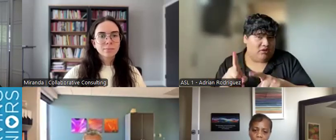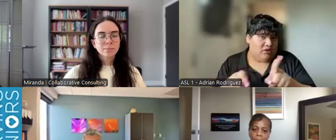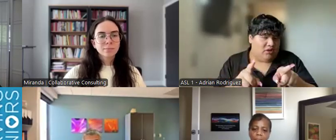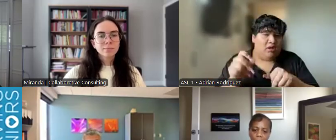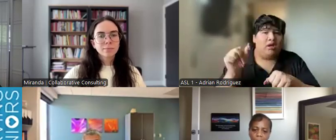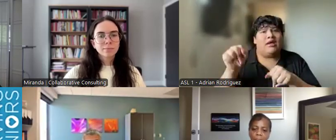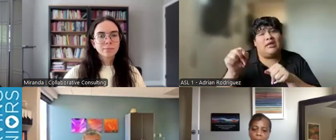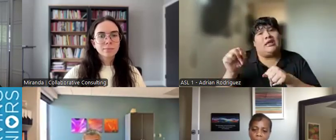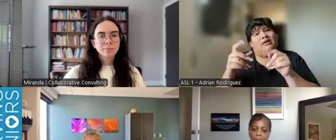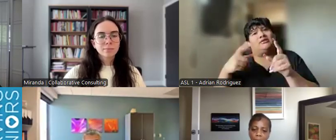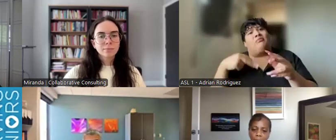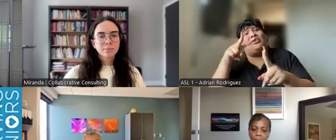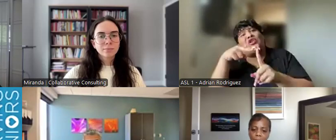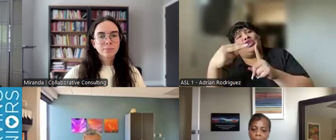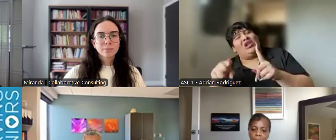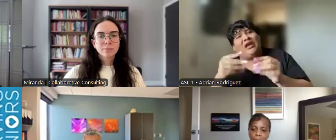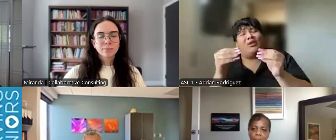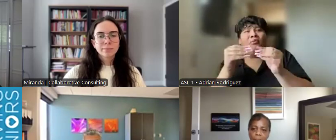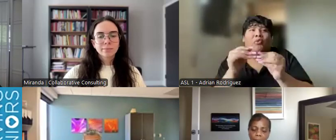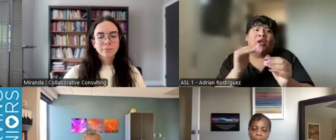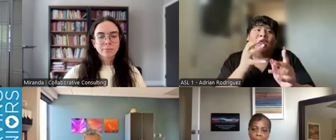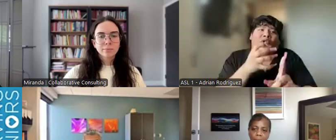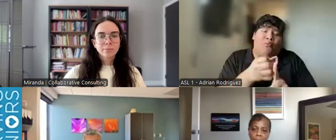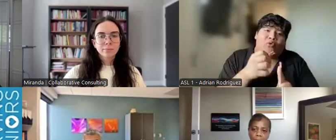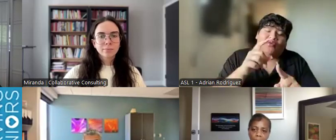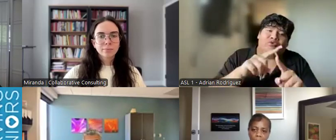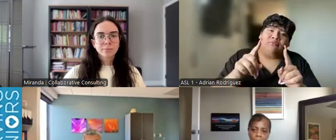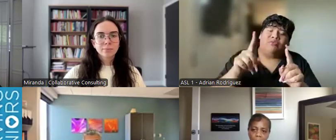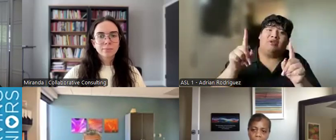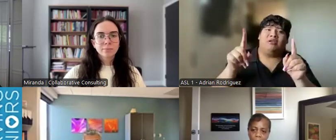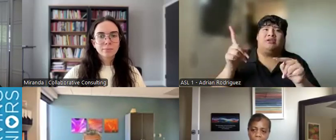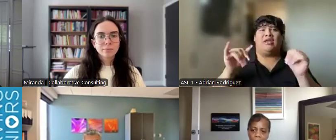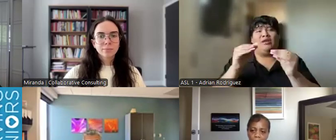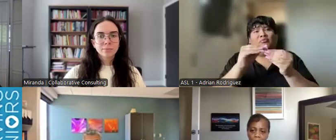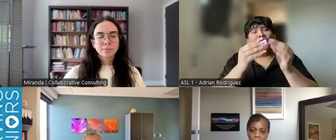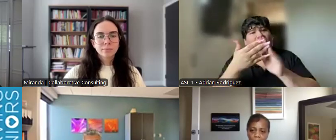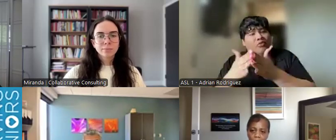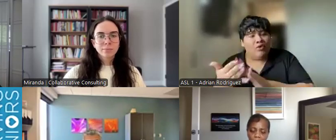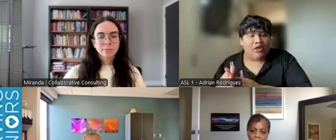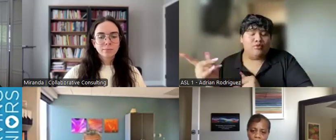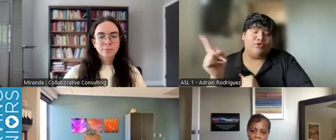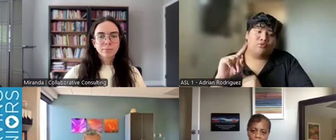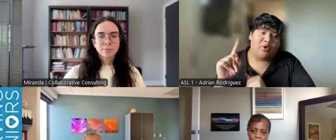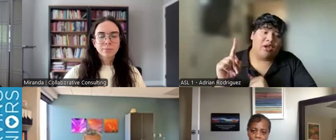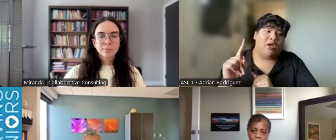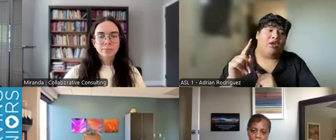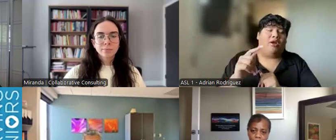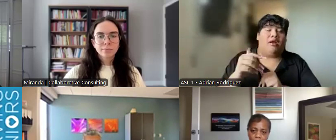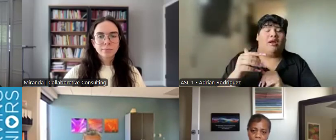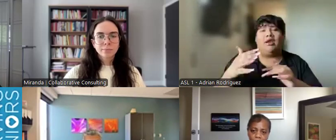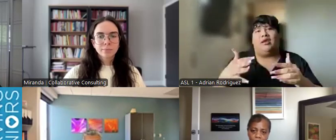at it as more of a coordinated approach, and I'm thinking about some specific communities where had